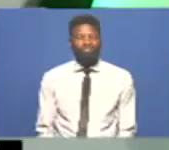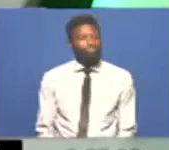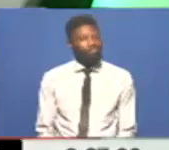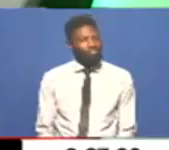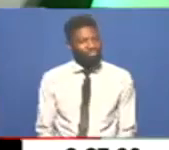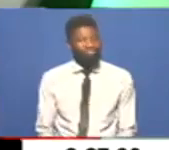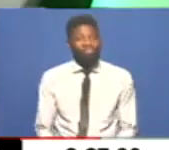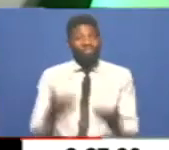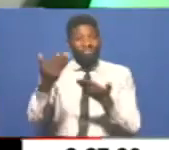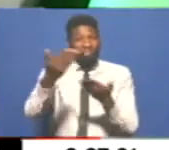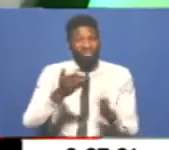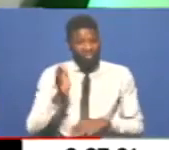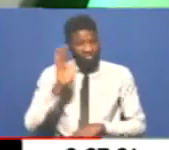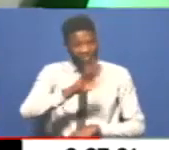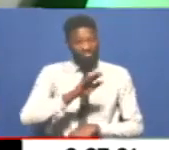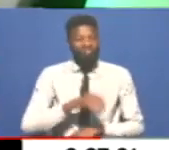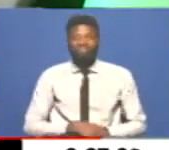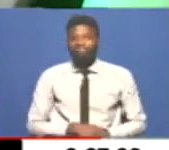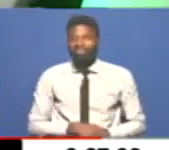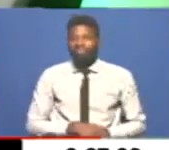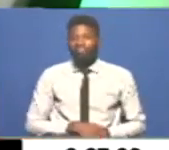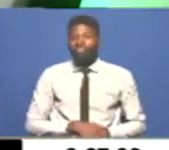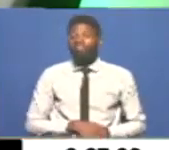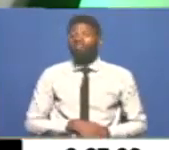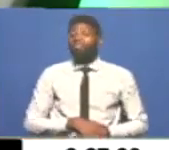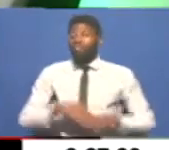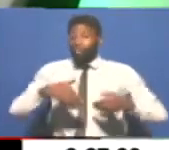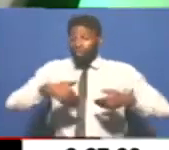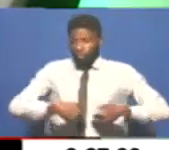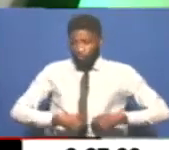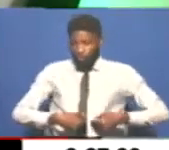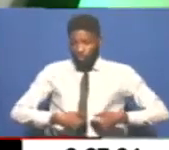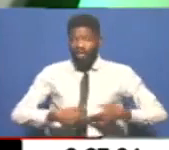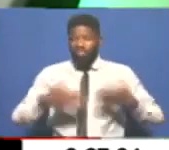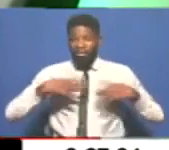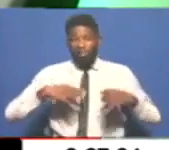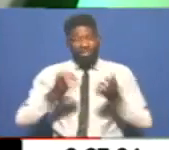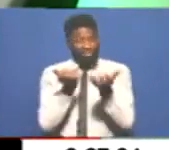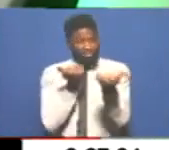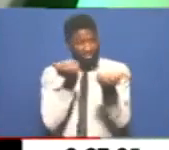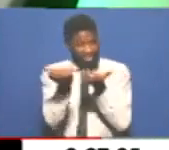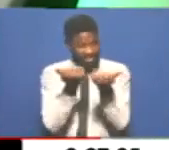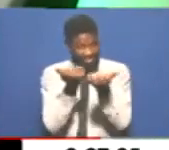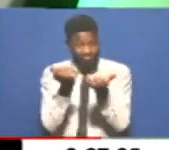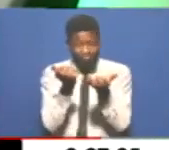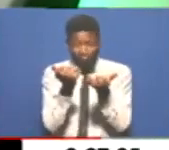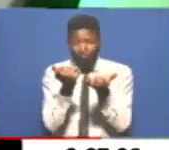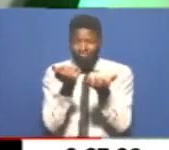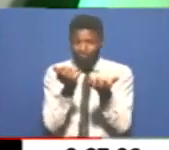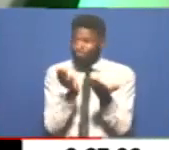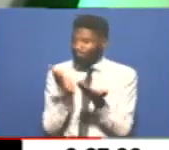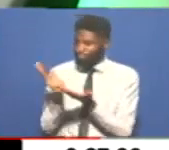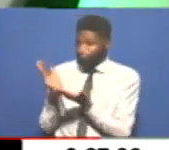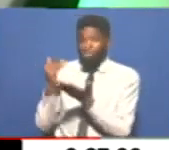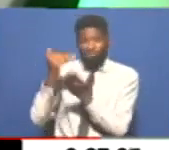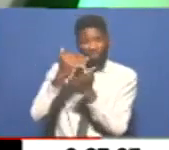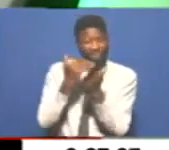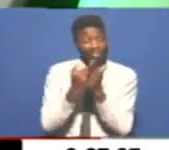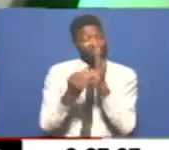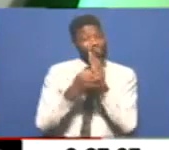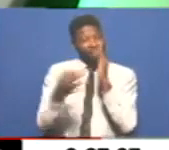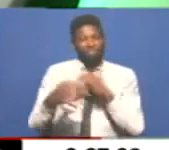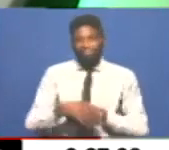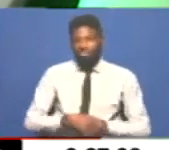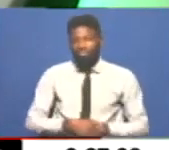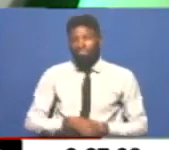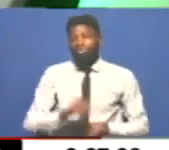Welcome back. Now to Young and Industrious, that seems to is becoming very popular. In 2013, a